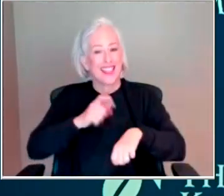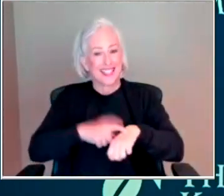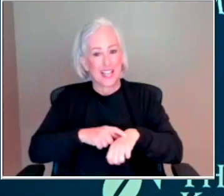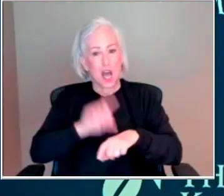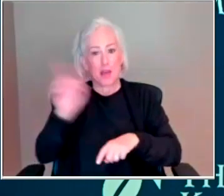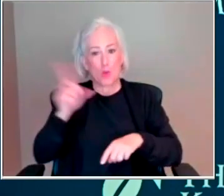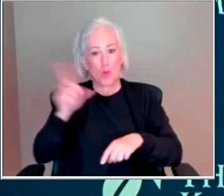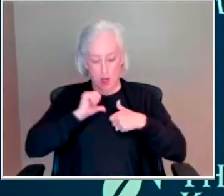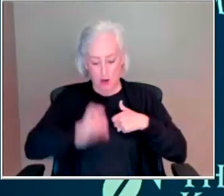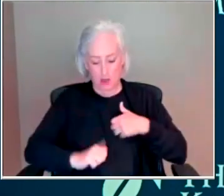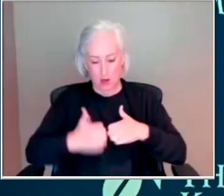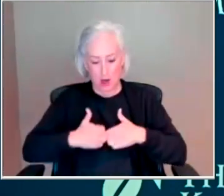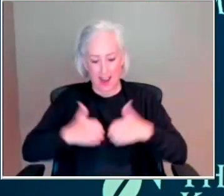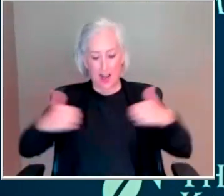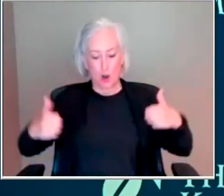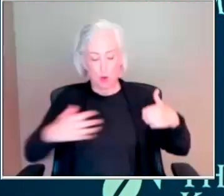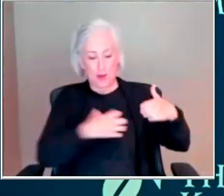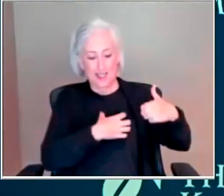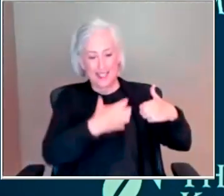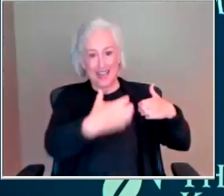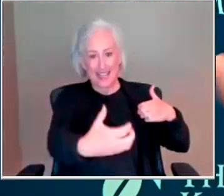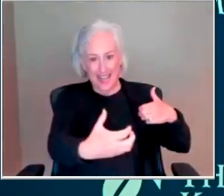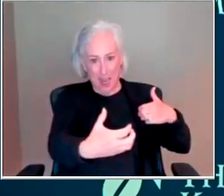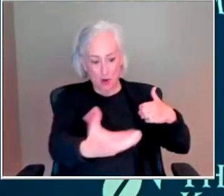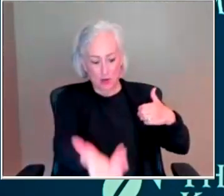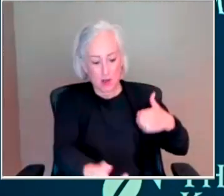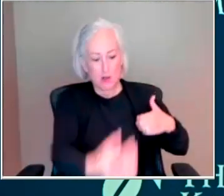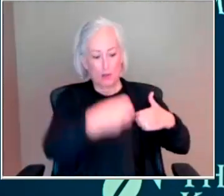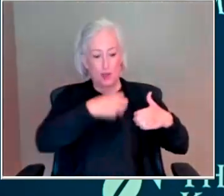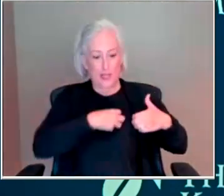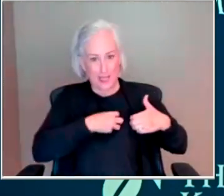hour or less. The whole operation can take,